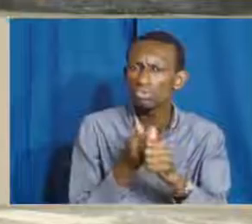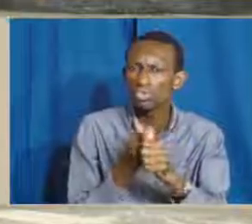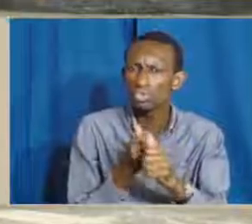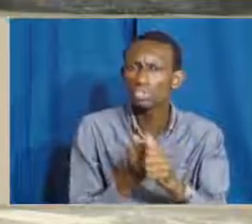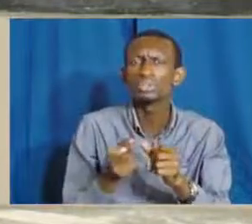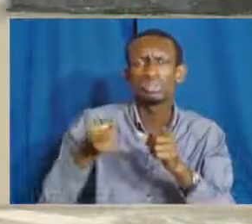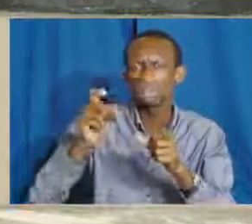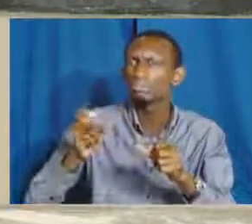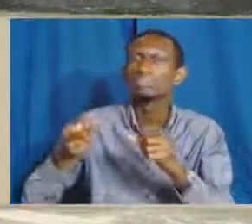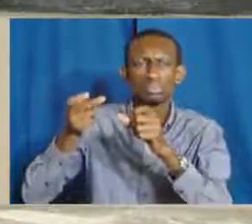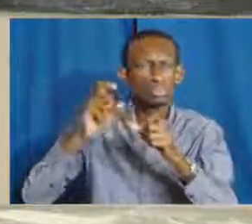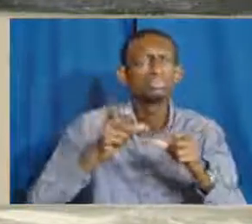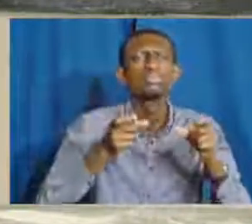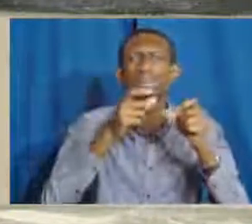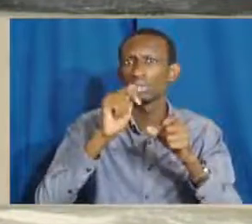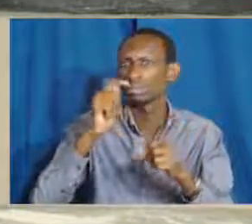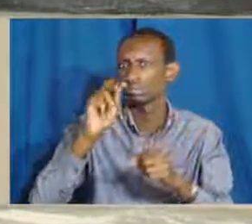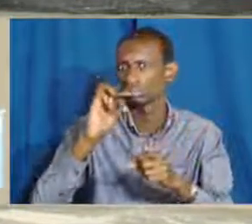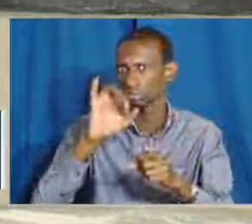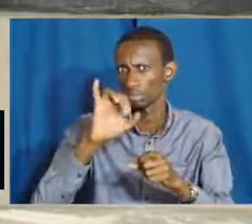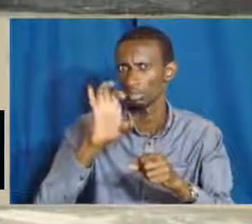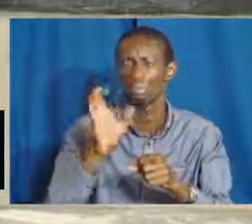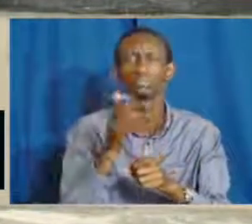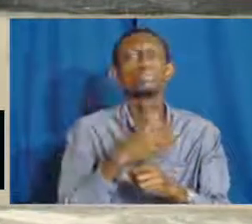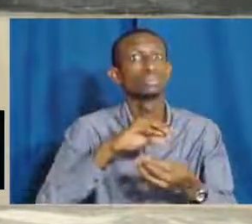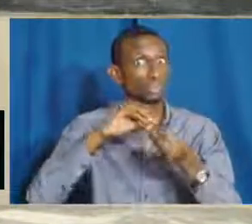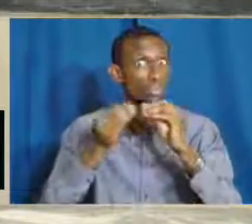number. Remember the